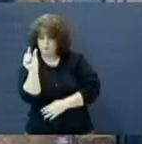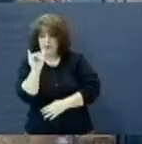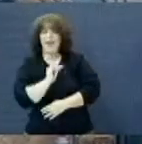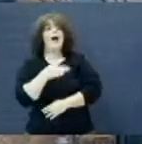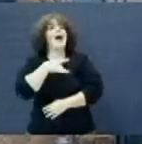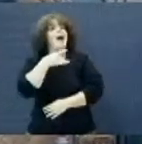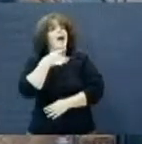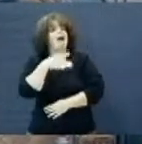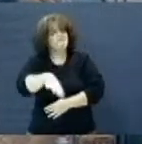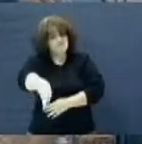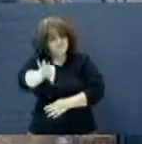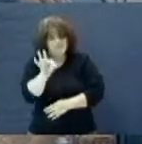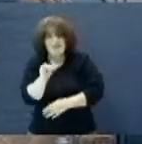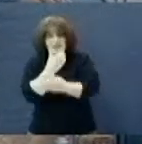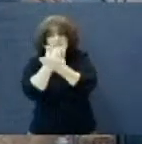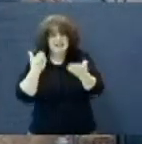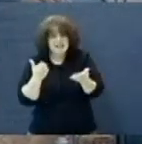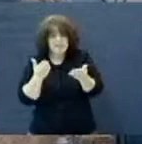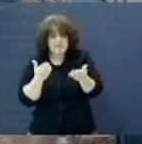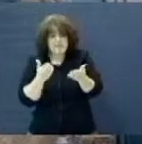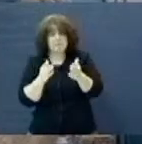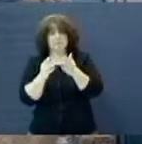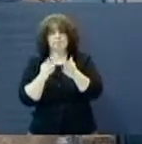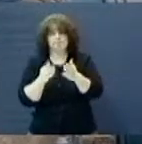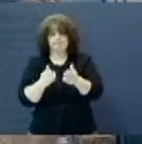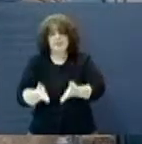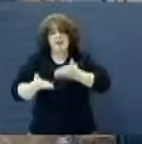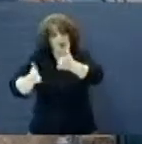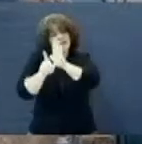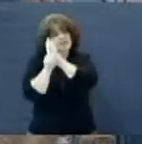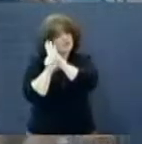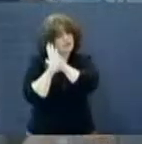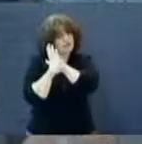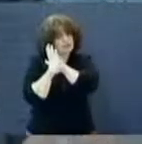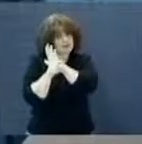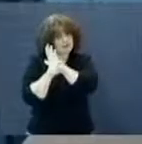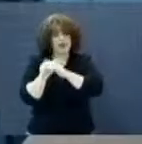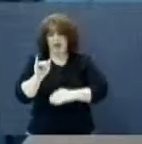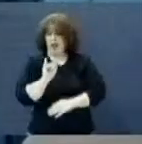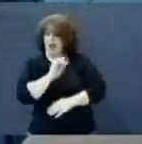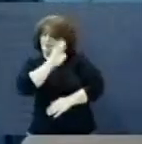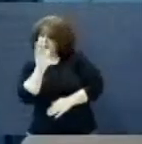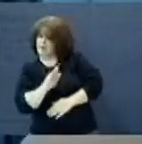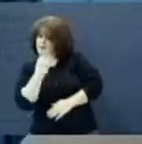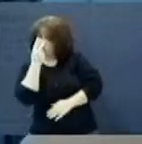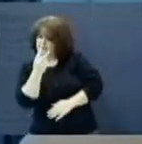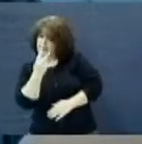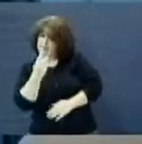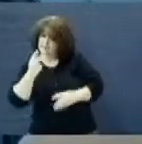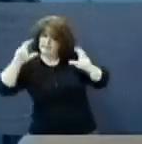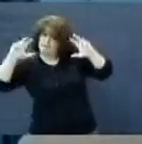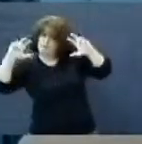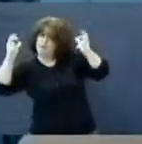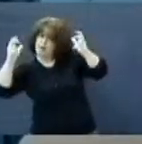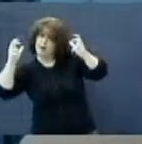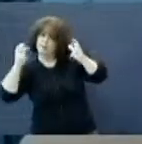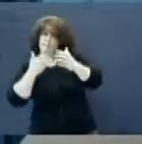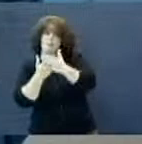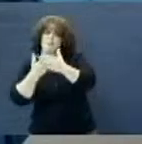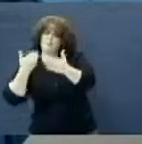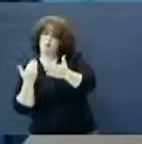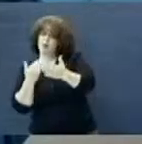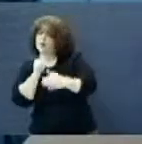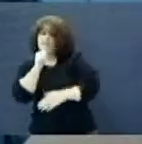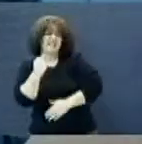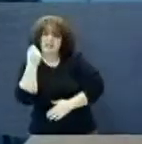found out something about that, and I'll give that to you in just a moment. You underline that. I've never seen that phrase or understood that phrase so much until